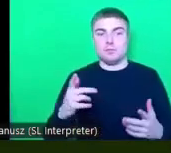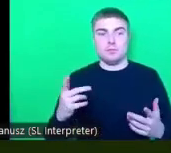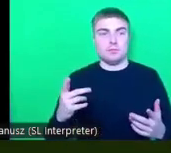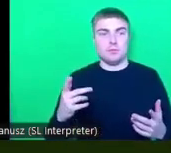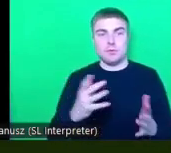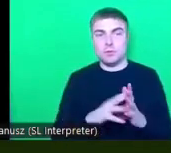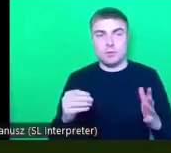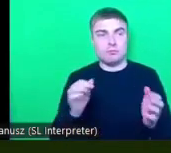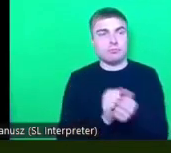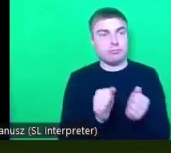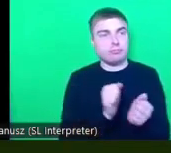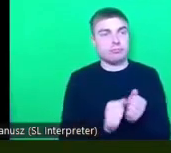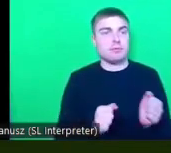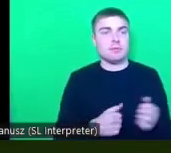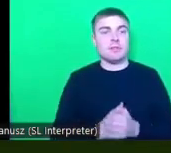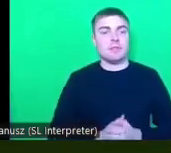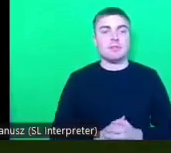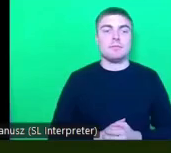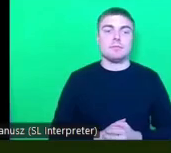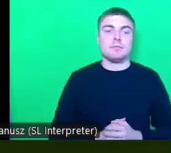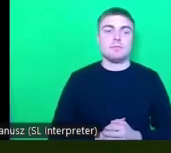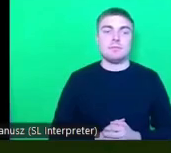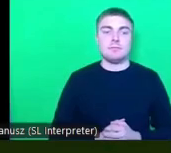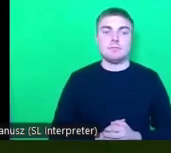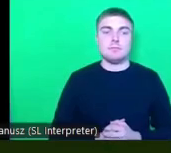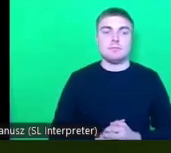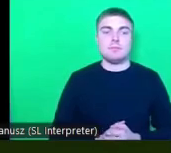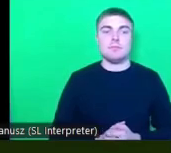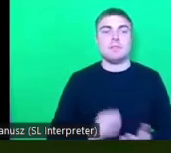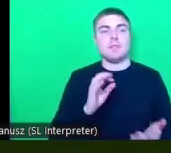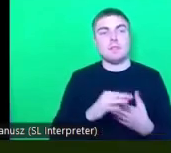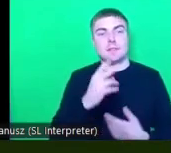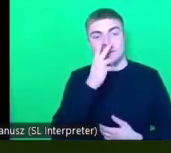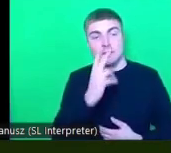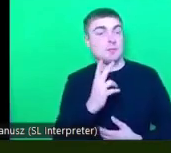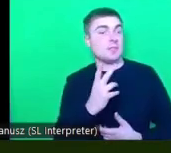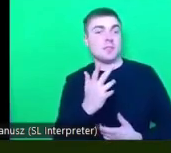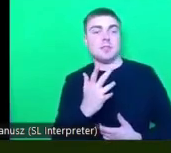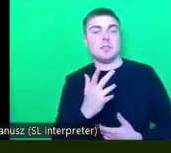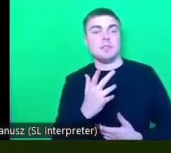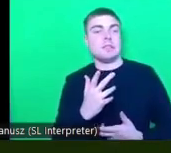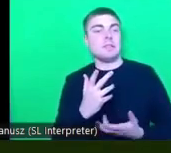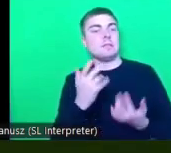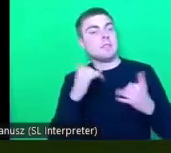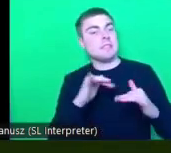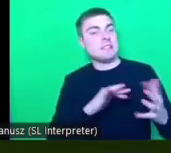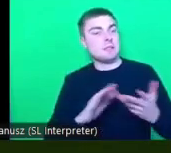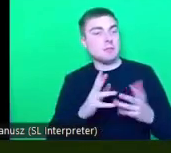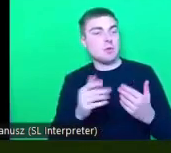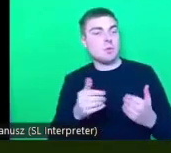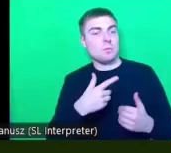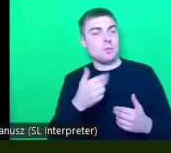to conduct forestry in a lot of areas due to those severe browsing damage